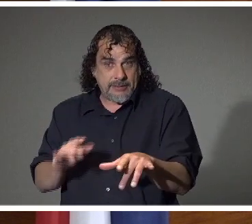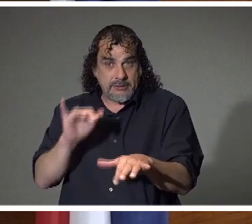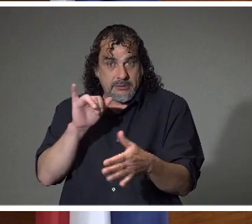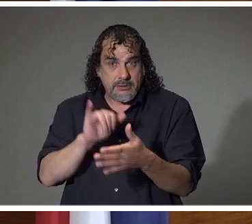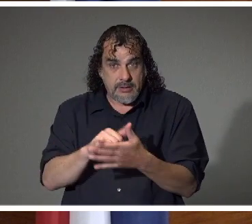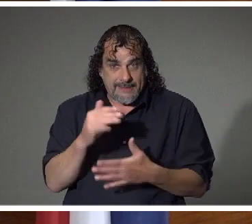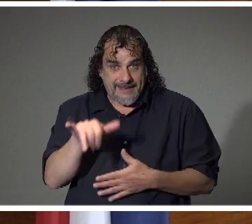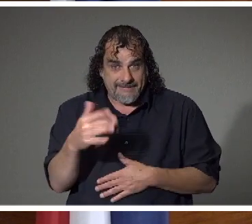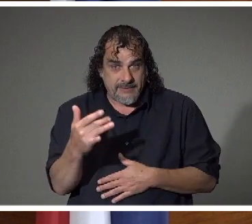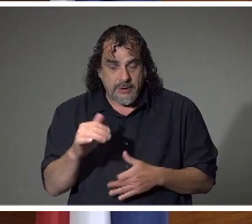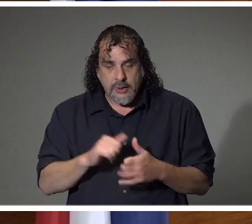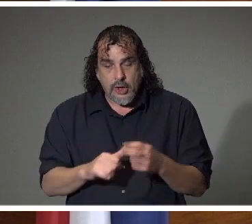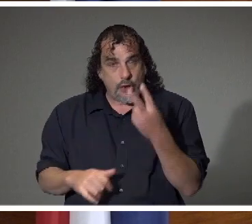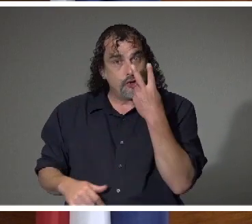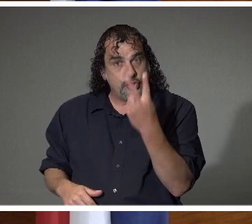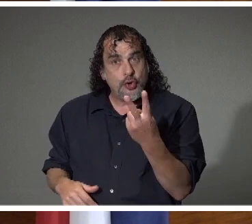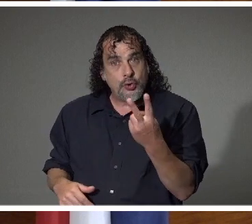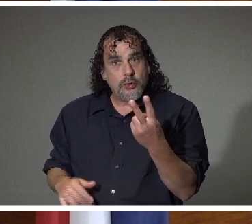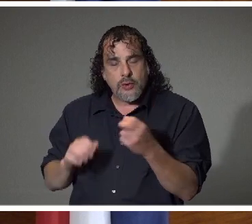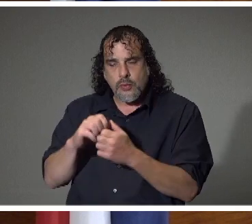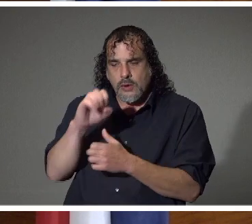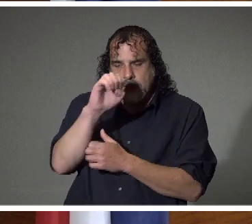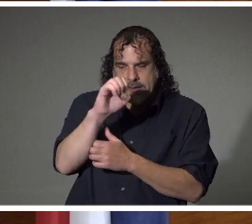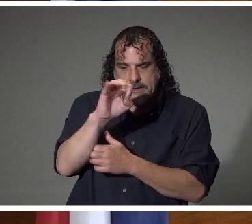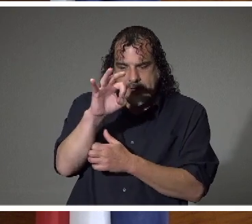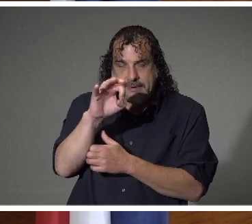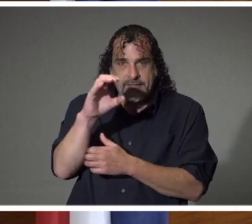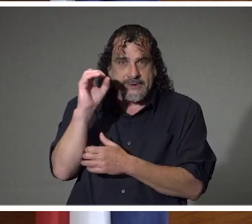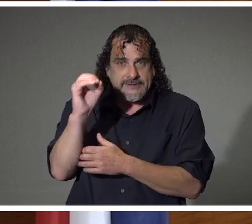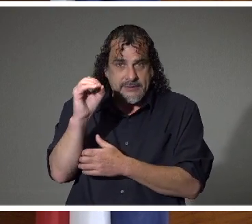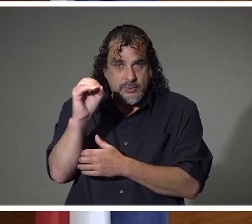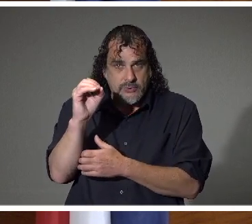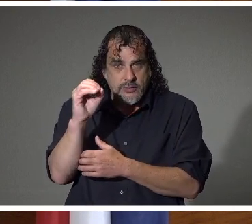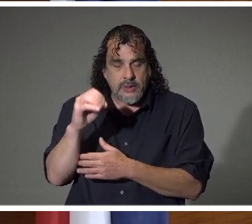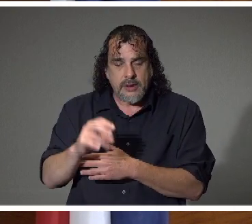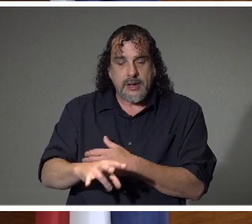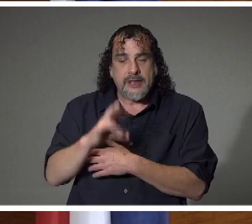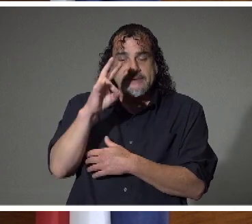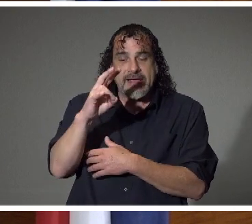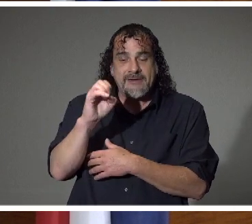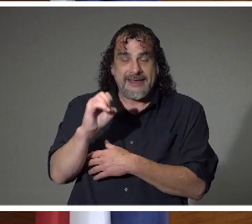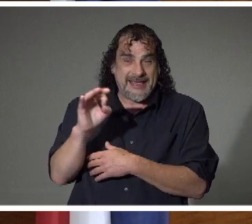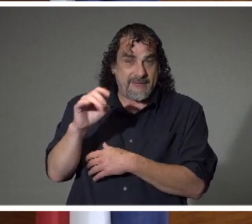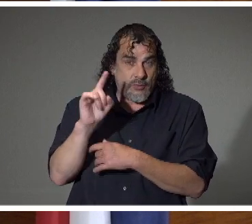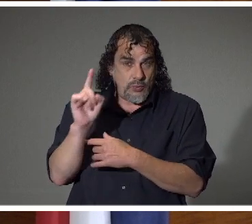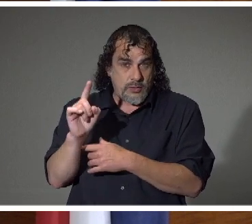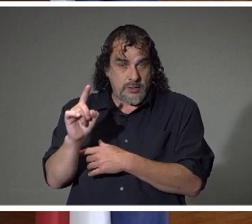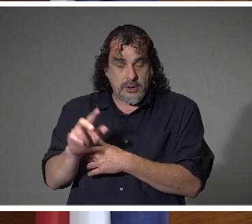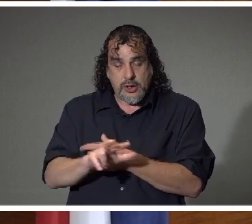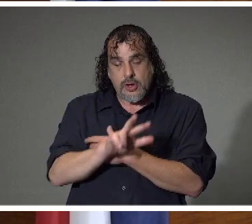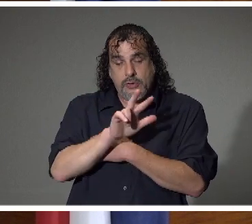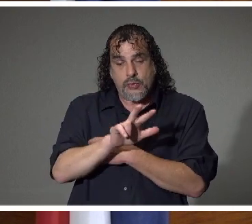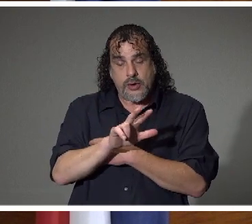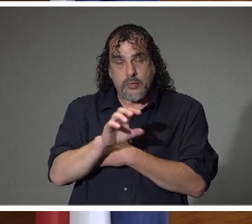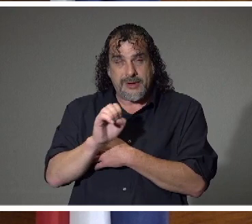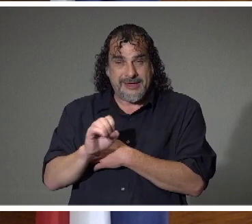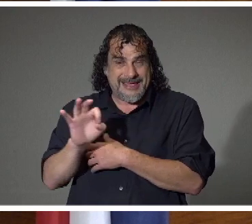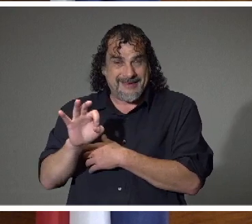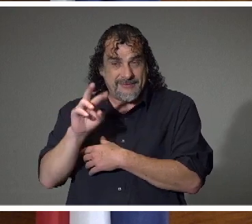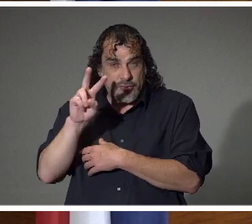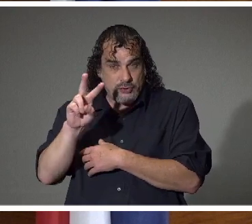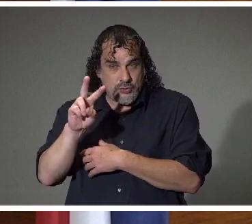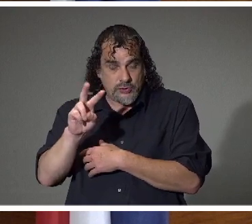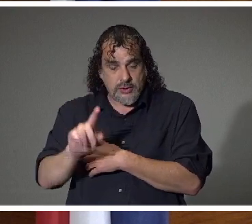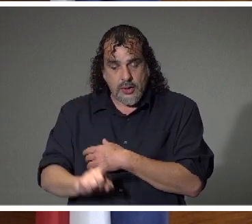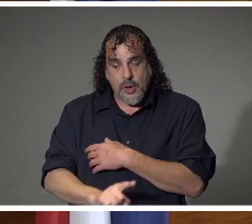now appears that 2 of those were EF0s, 7 of those were EF1s, 3 of those were EF2s, 1